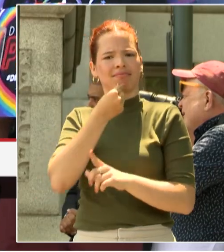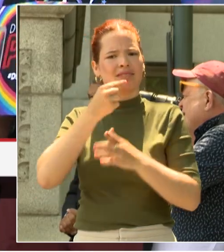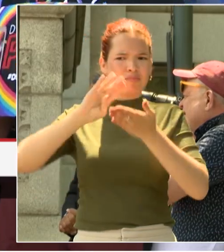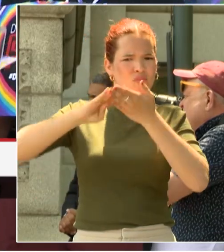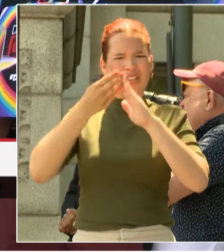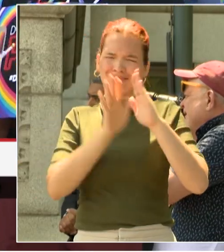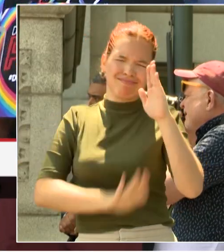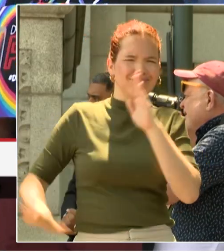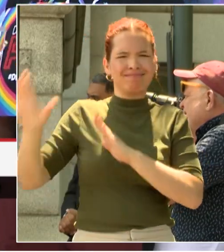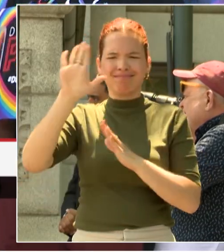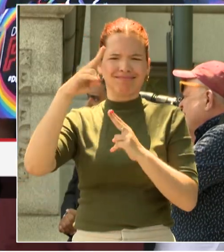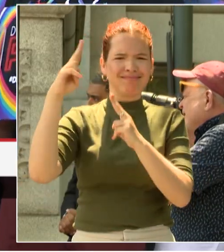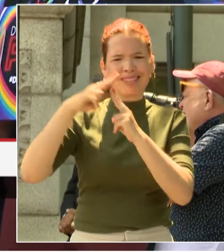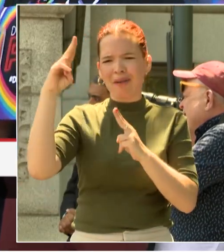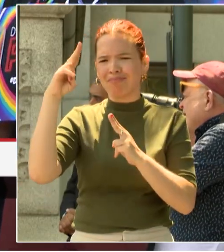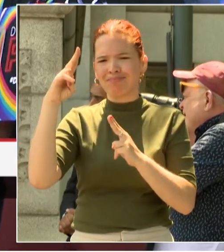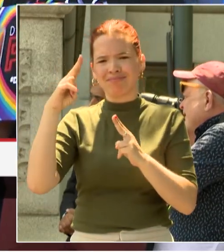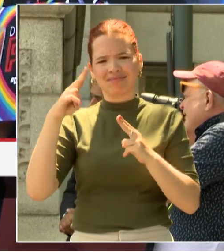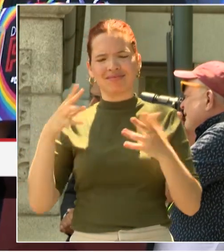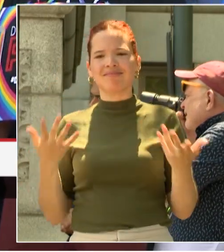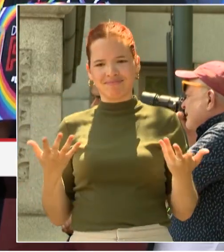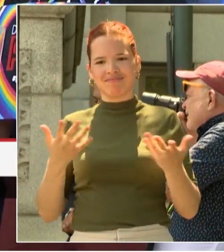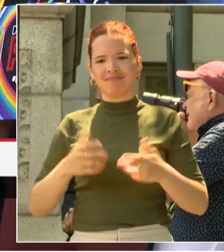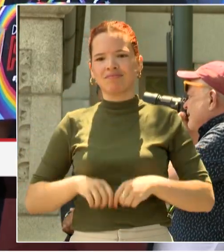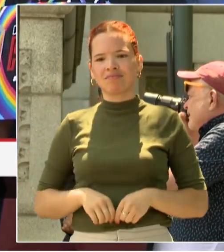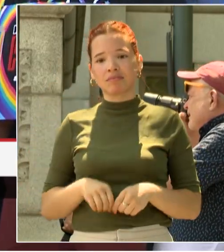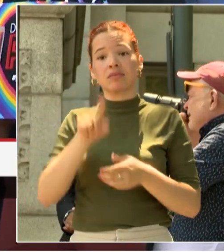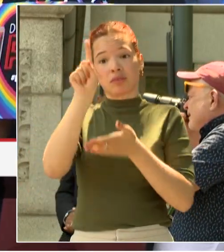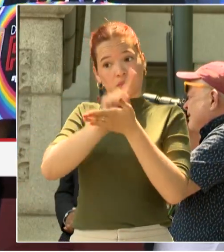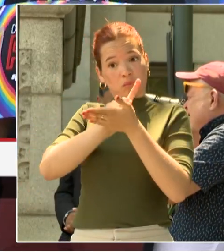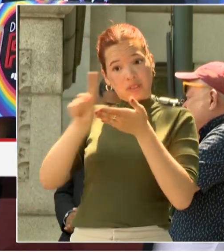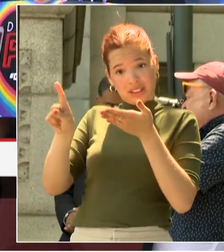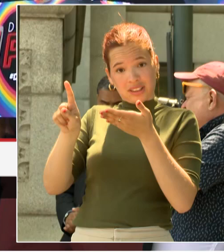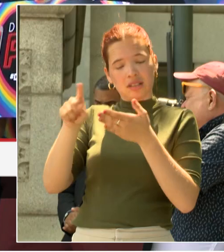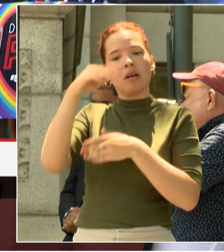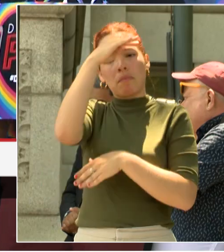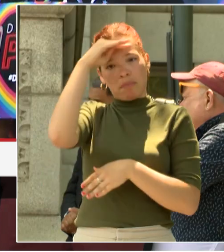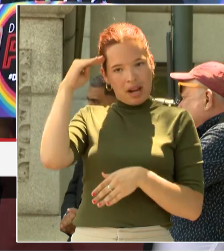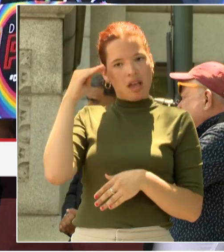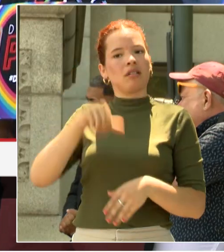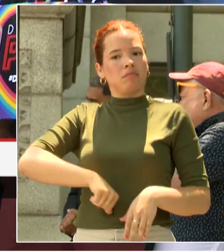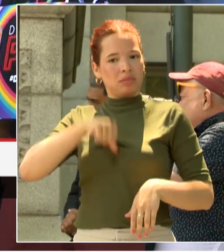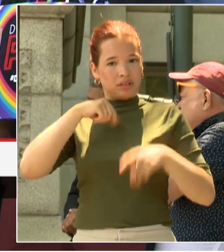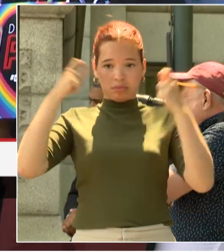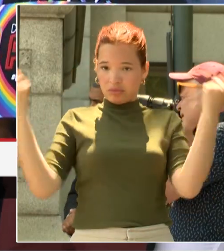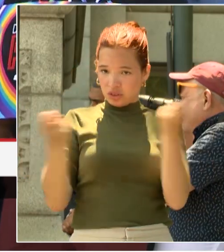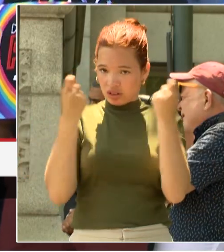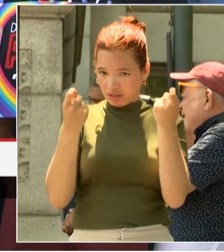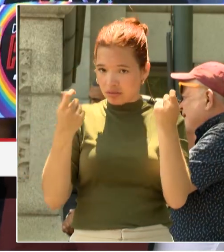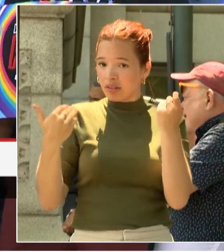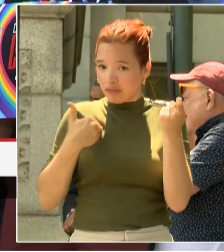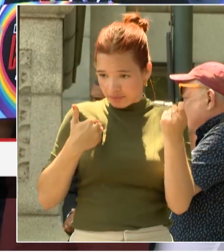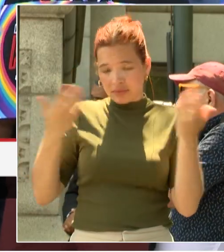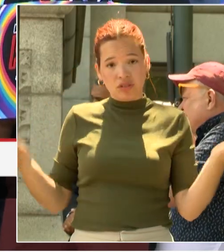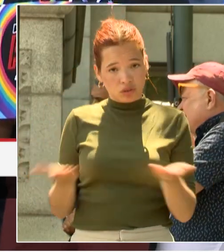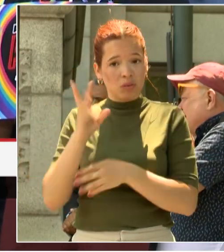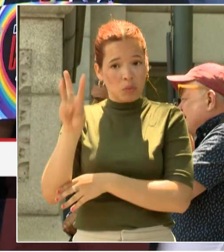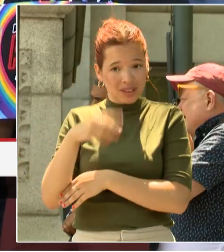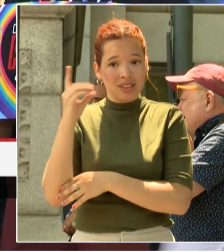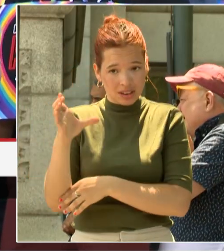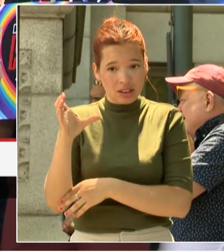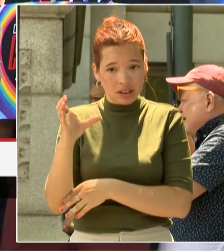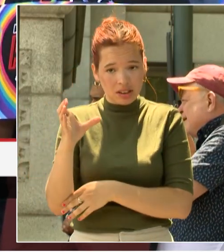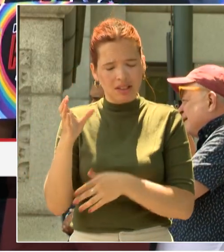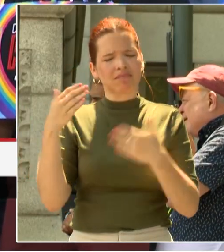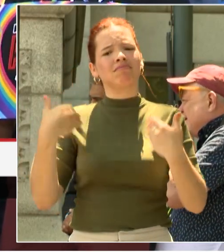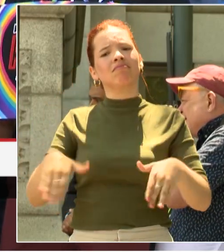We just wrapped up a week of Black Pride celebrations in Washington, D.C., and we are happy